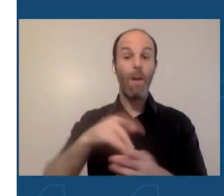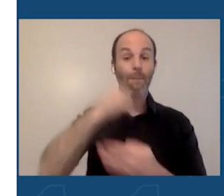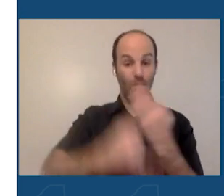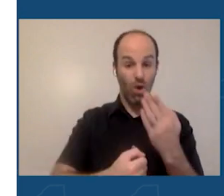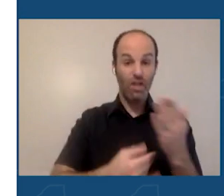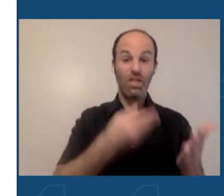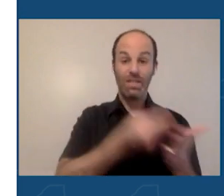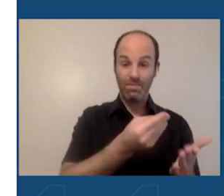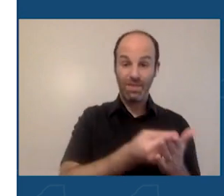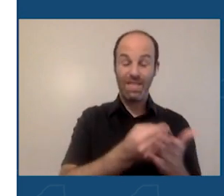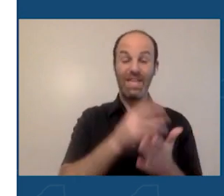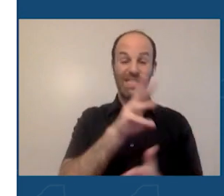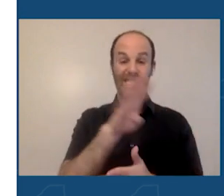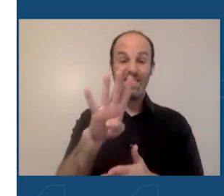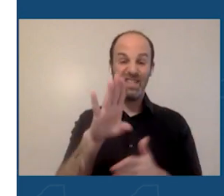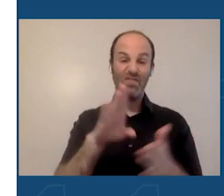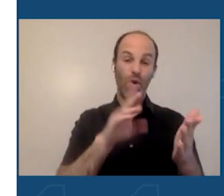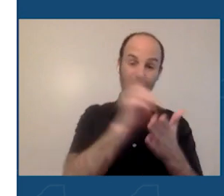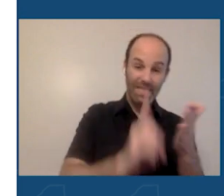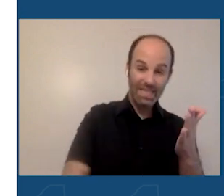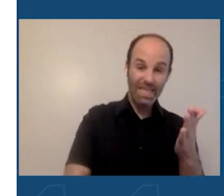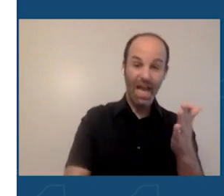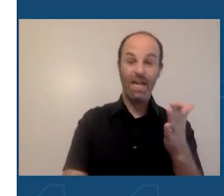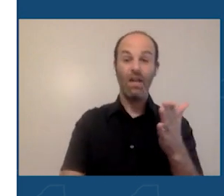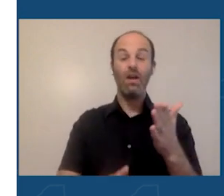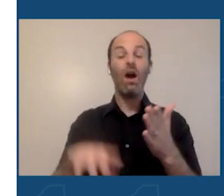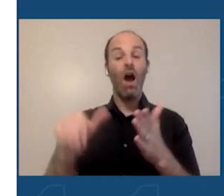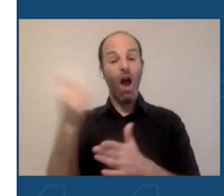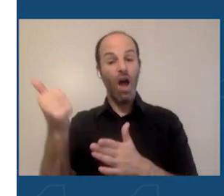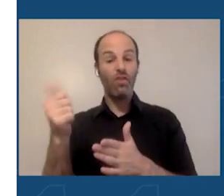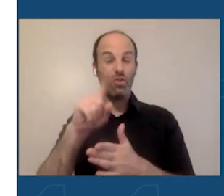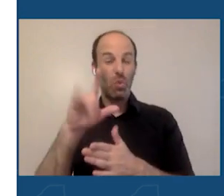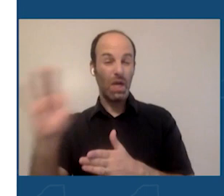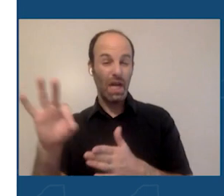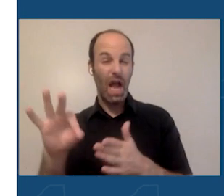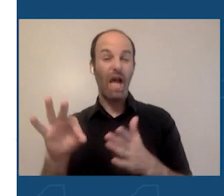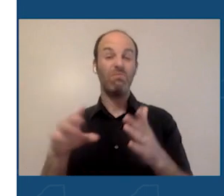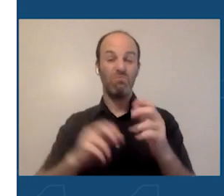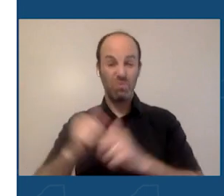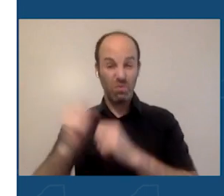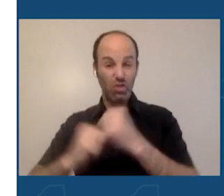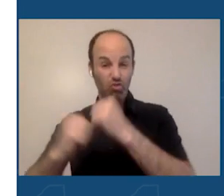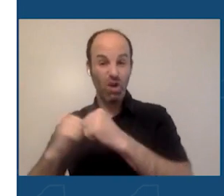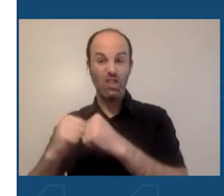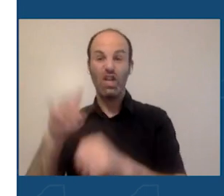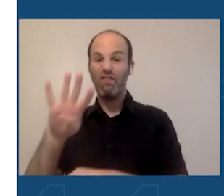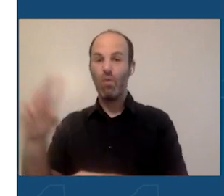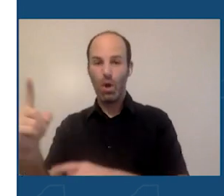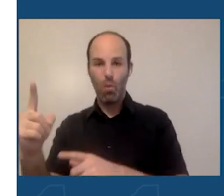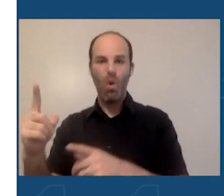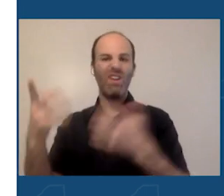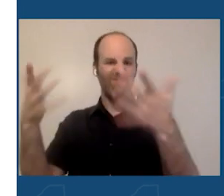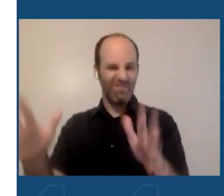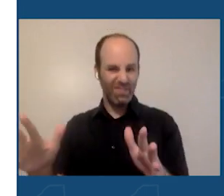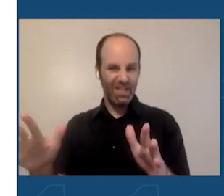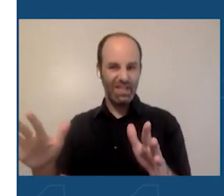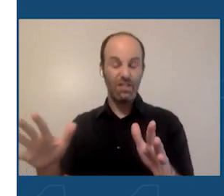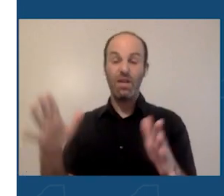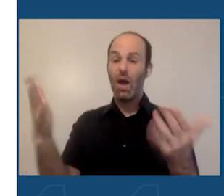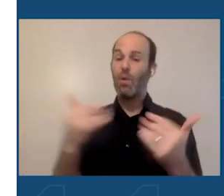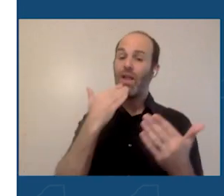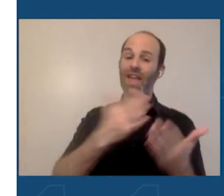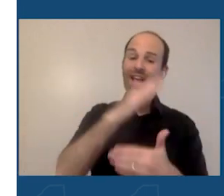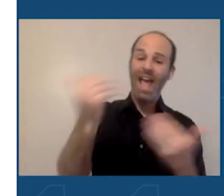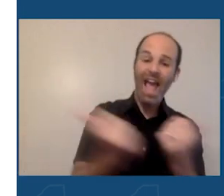phase, 29 in construction, 41 completed. But our local partners, and I want to thank everybody here who's been involved in the READY Commission, a number of you